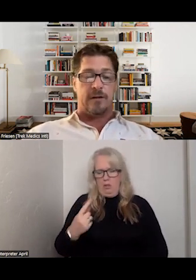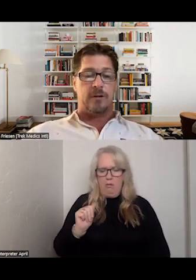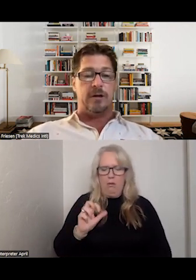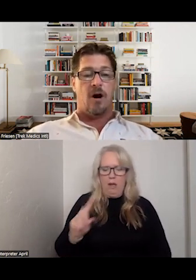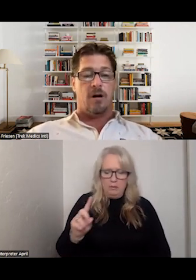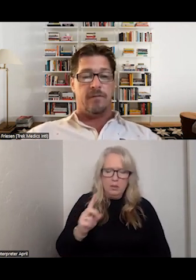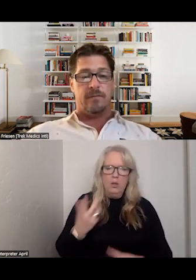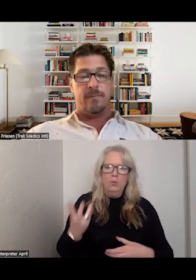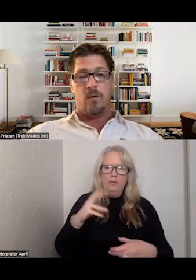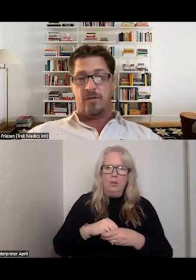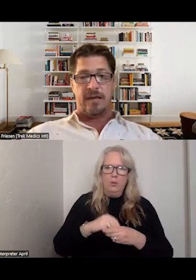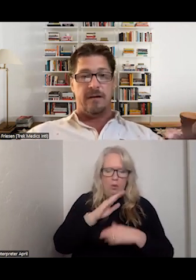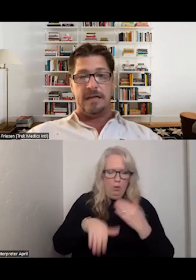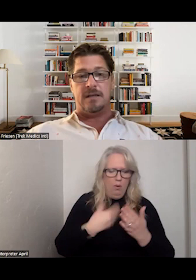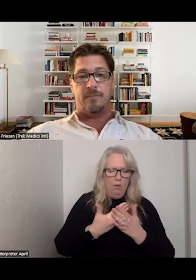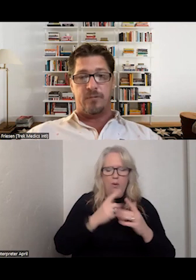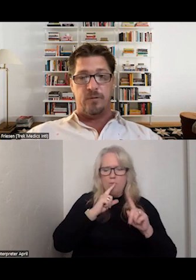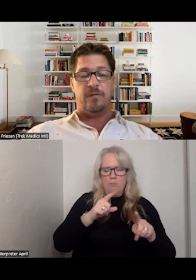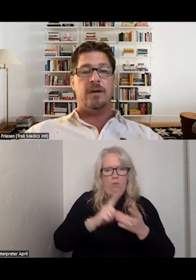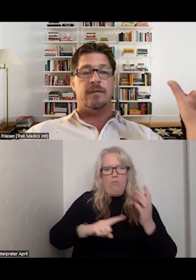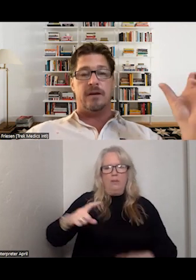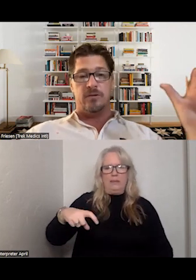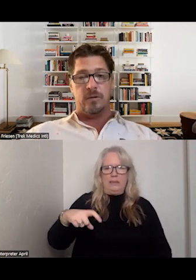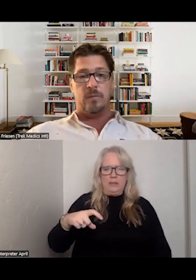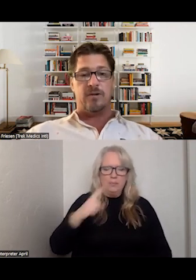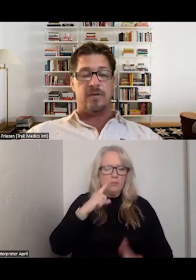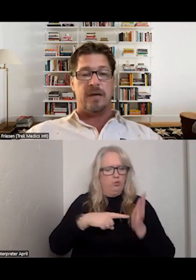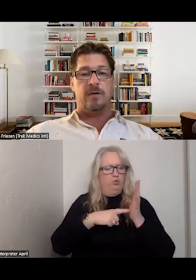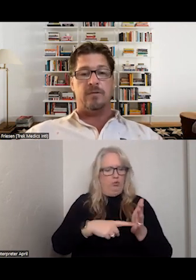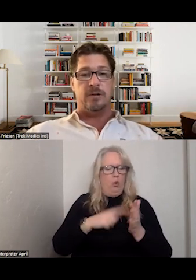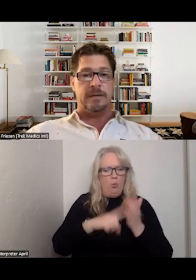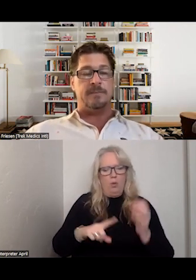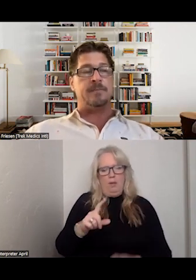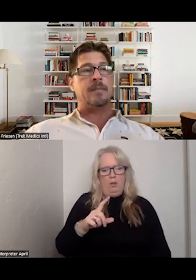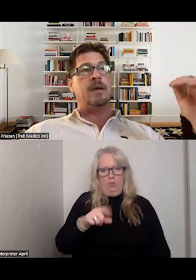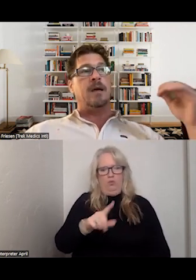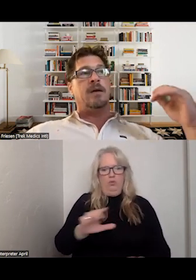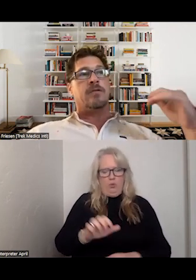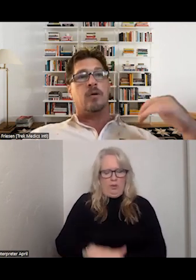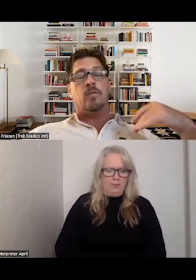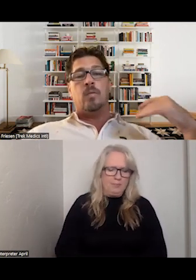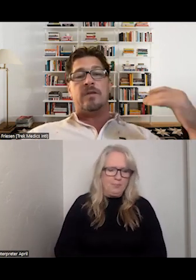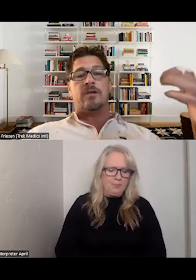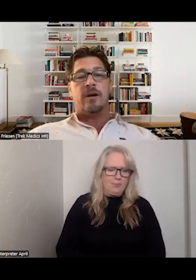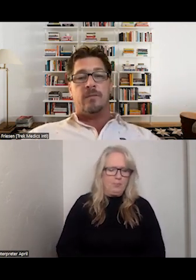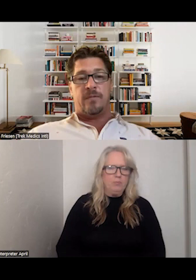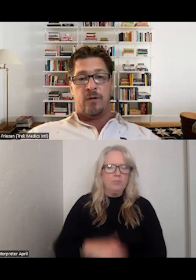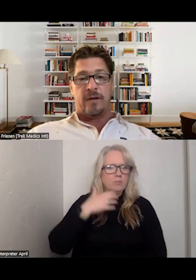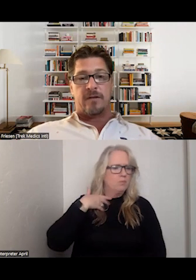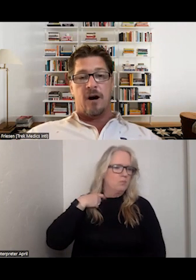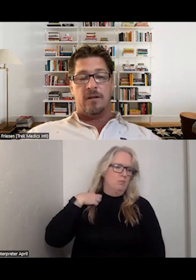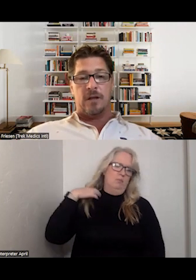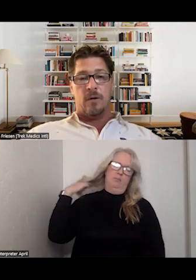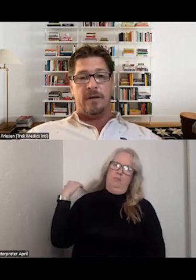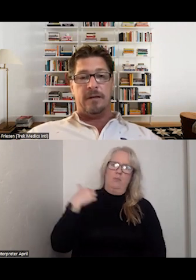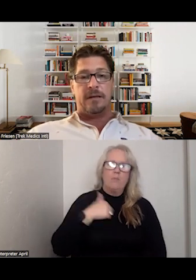course, we've included all of the reports that are needed to prove that you're doing what you say what you're doing. So we started